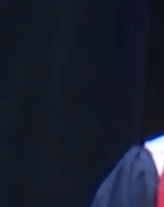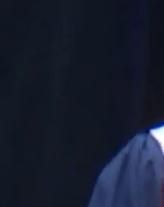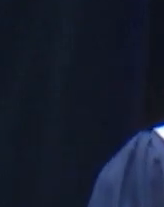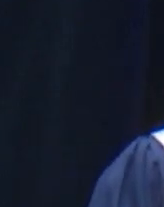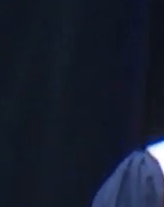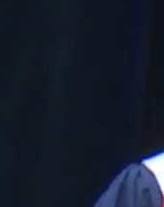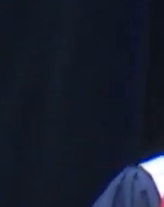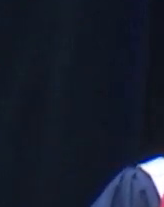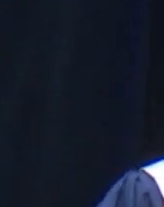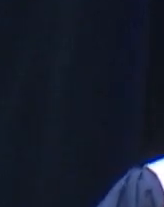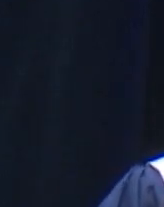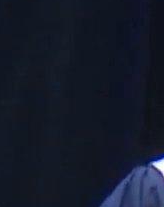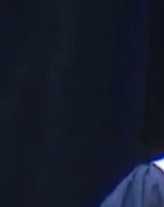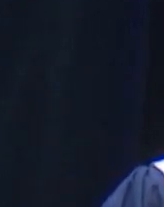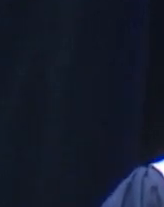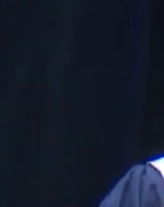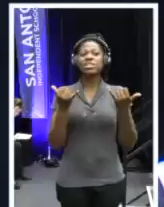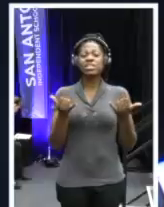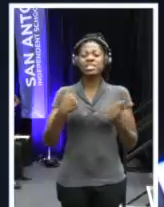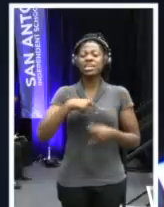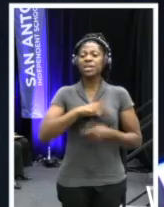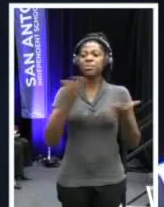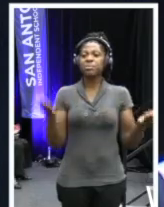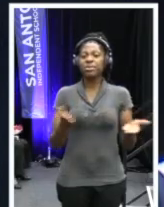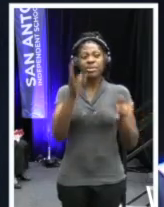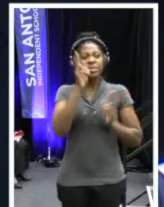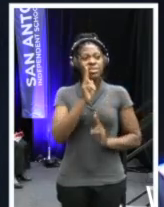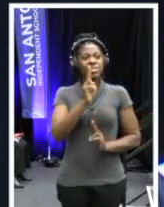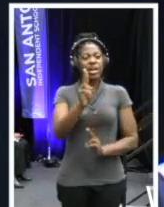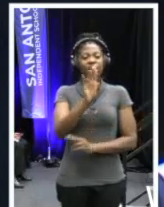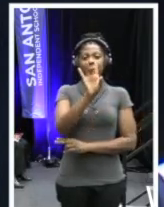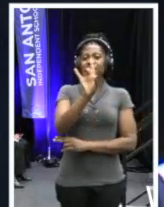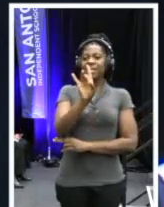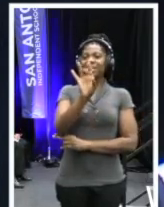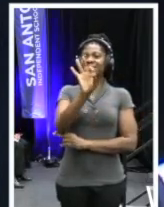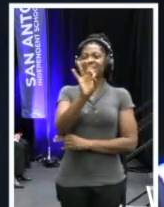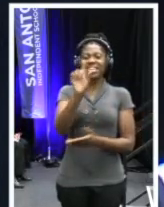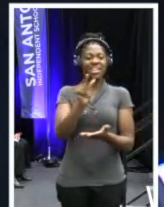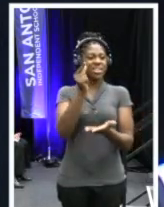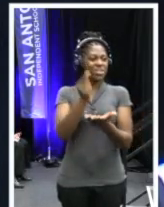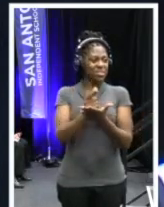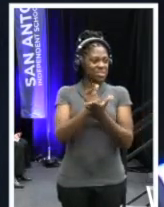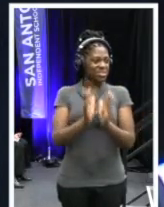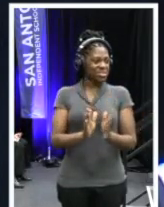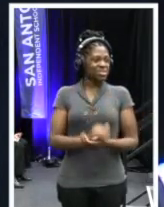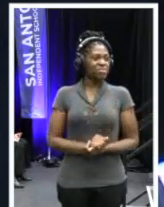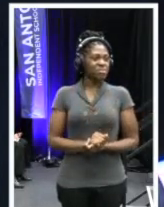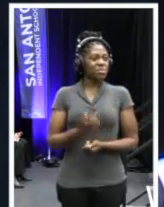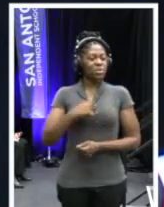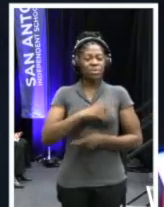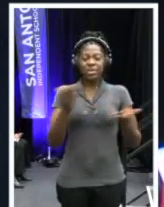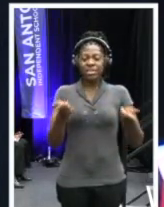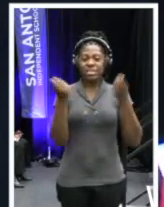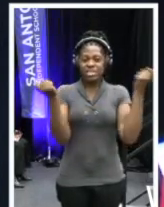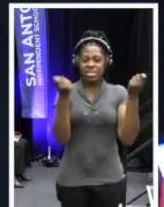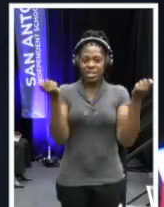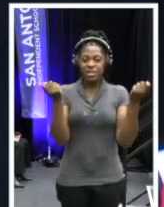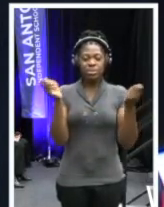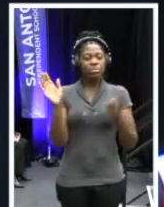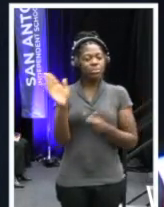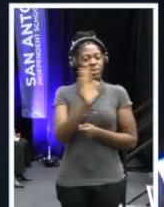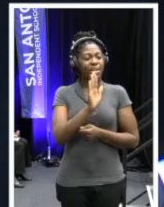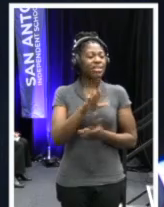High School. This afternoon, we gather to honor 89 graduates. We are here to celebrate their learning